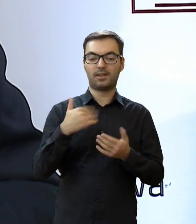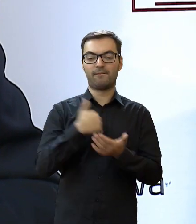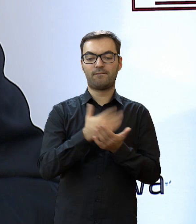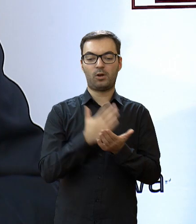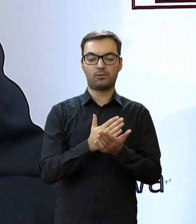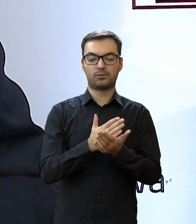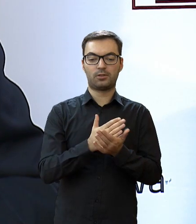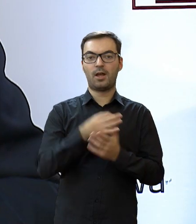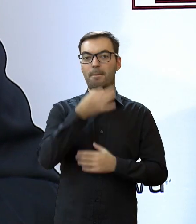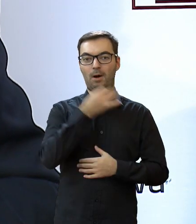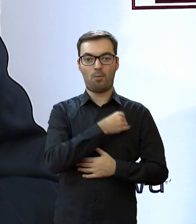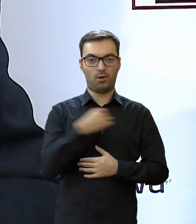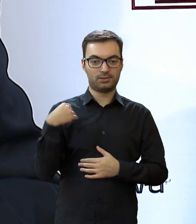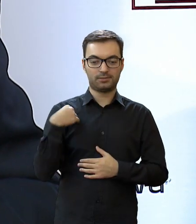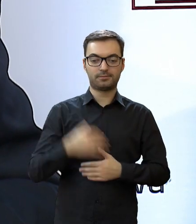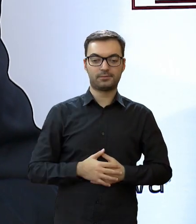15.9%.